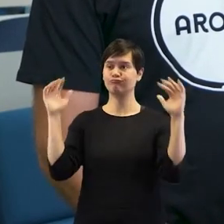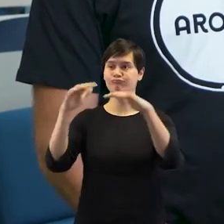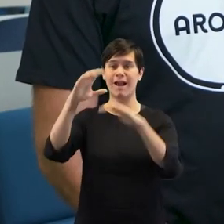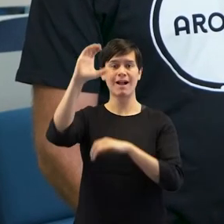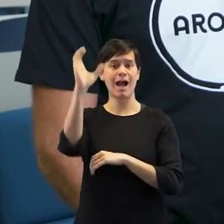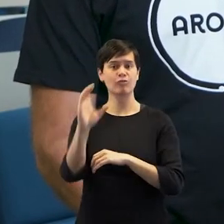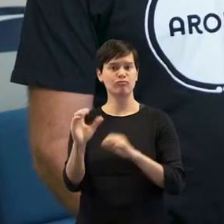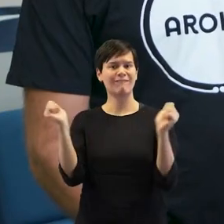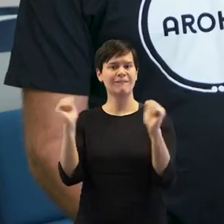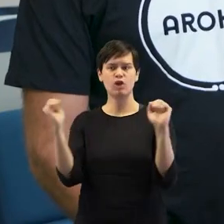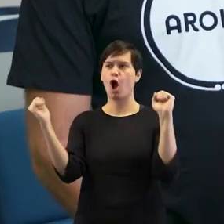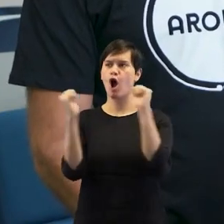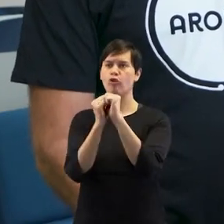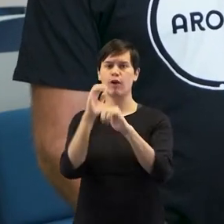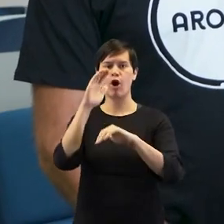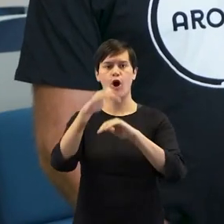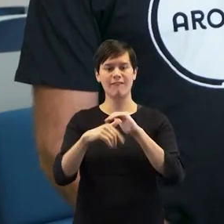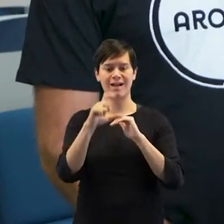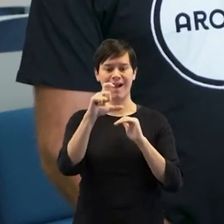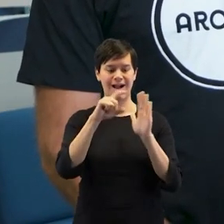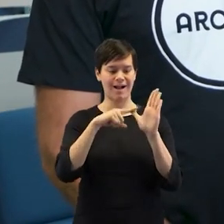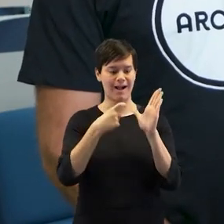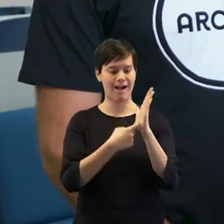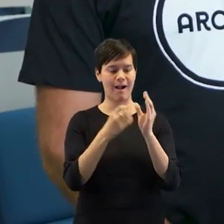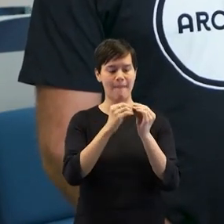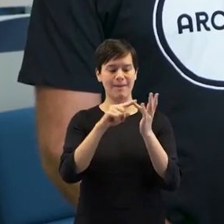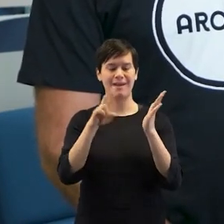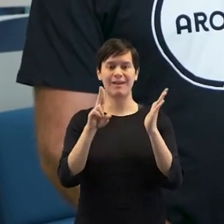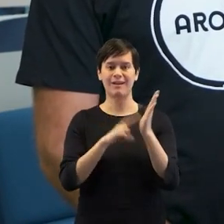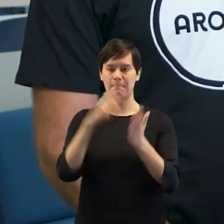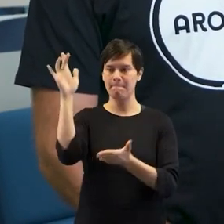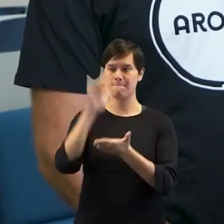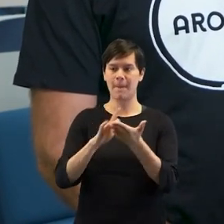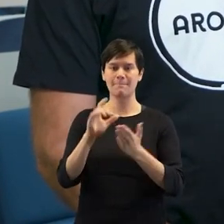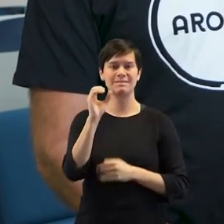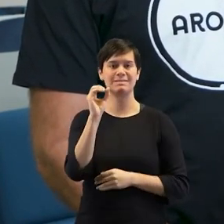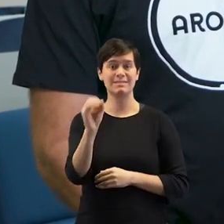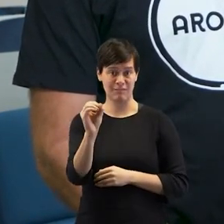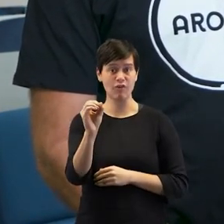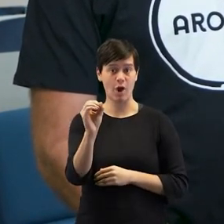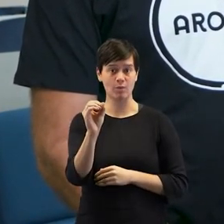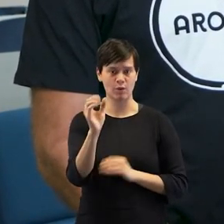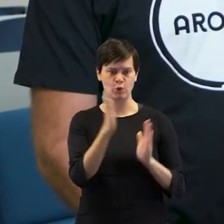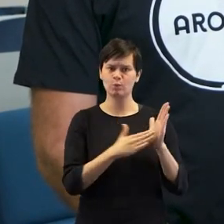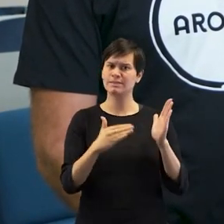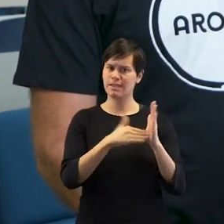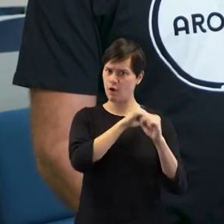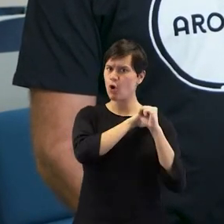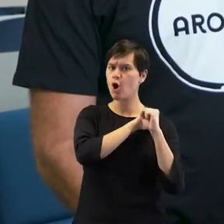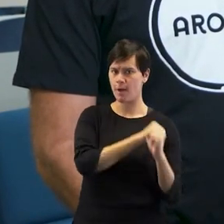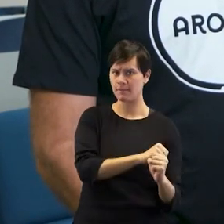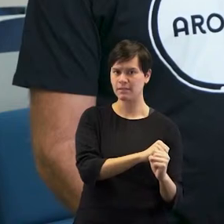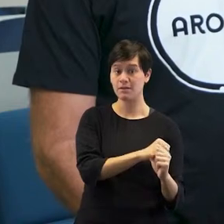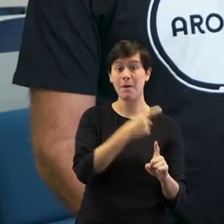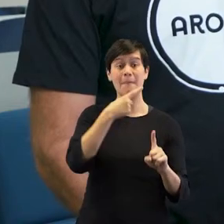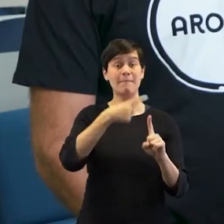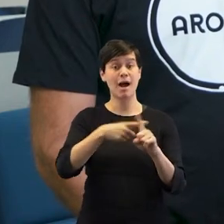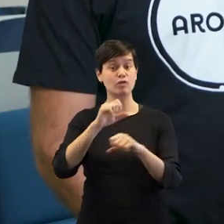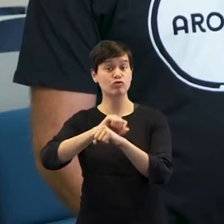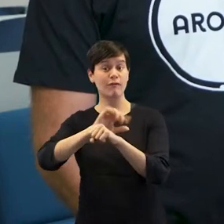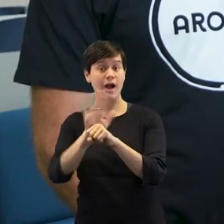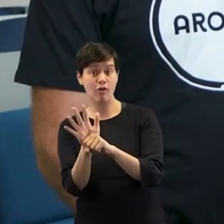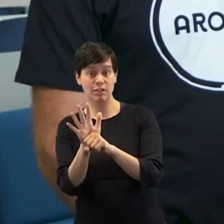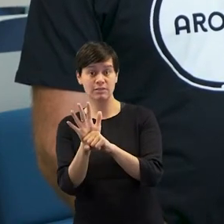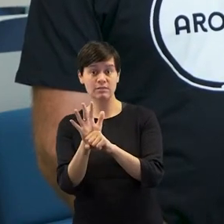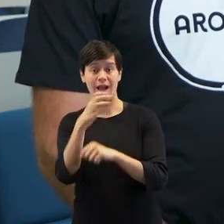doing our part to achieve the Paris climate target. Secondly, our leaders went early and hard on COVID-19